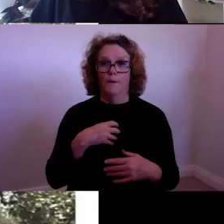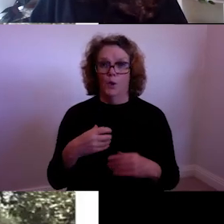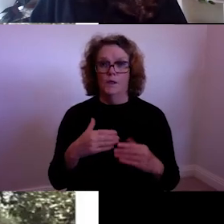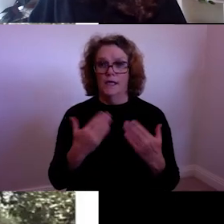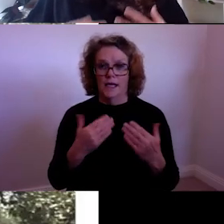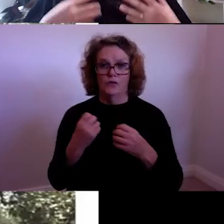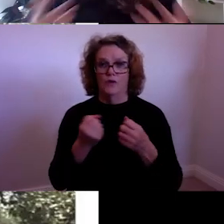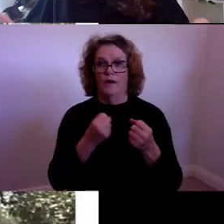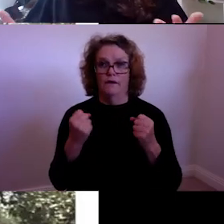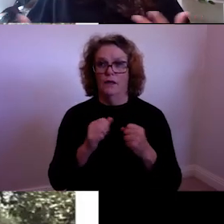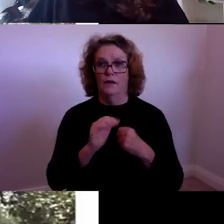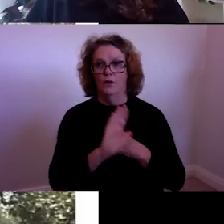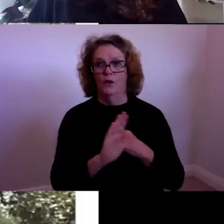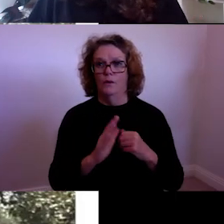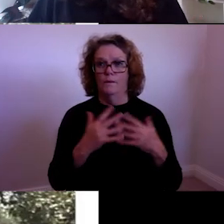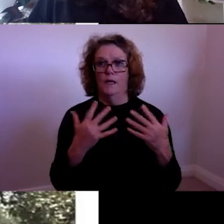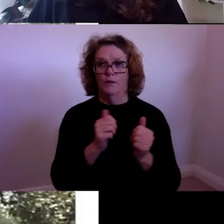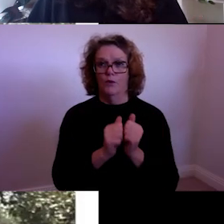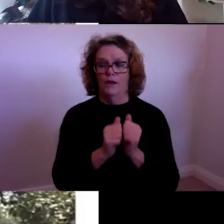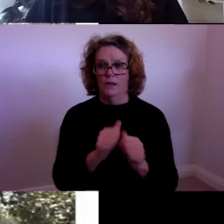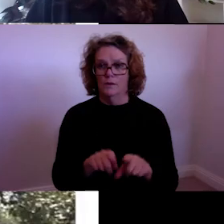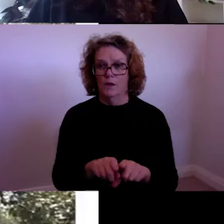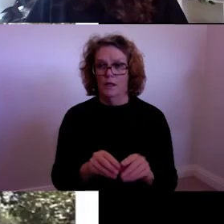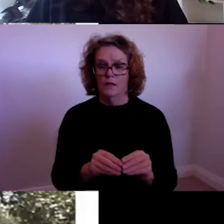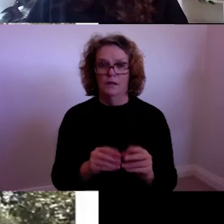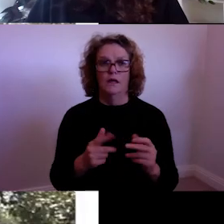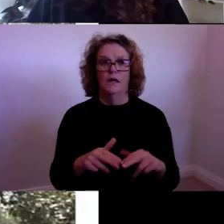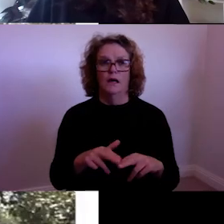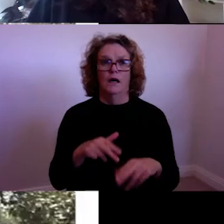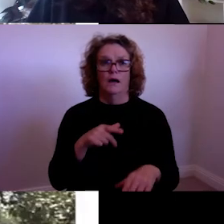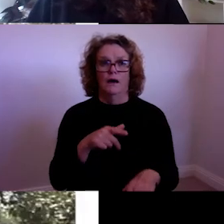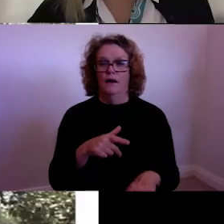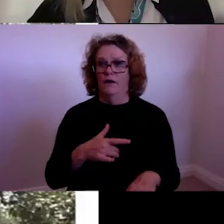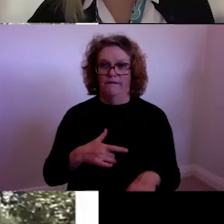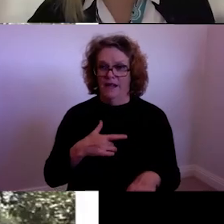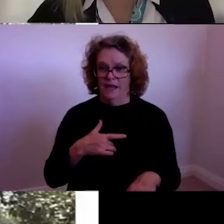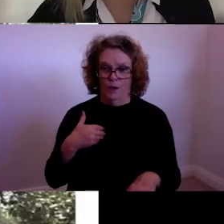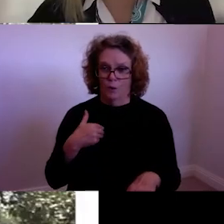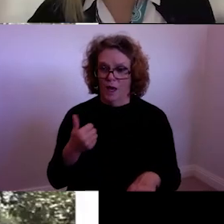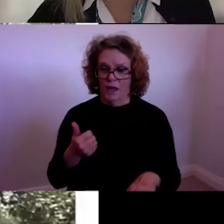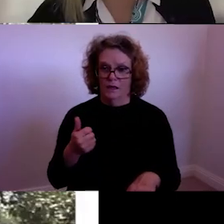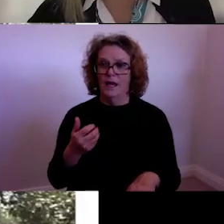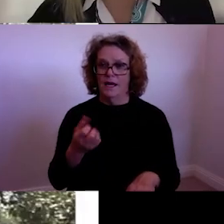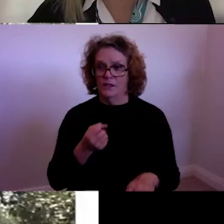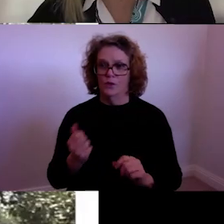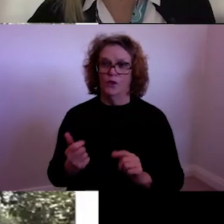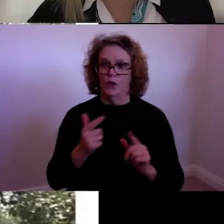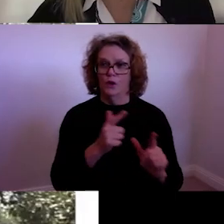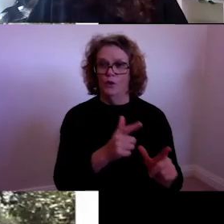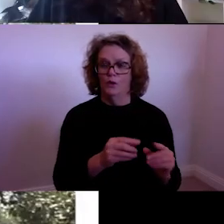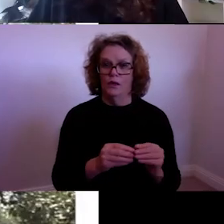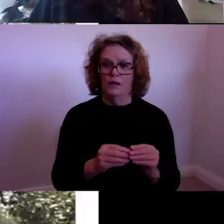It's just us on when she's not feeling well, having to attend those appointments. And she has really quite high sensory